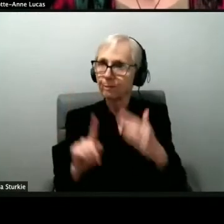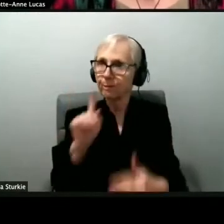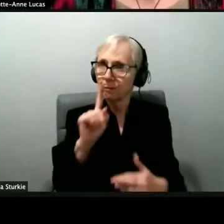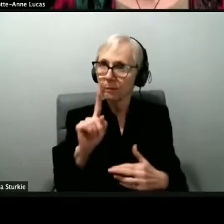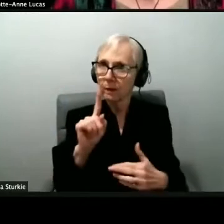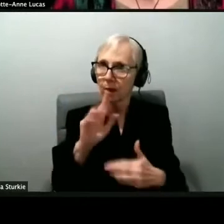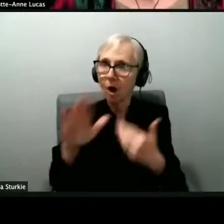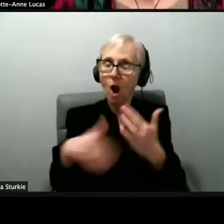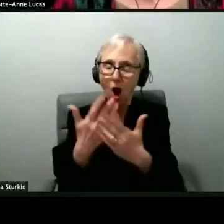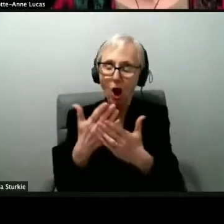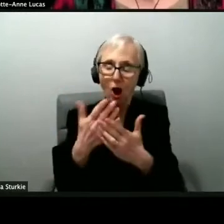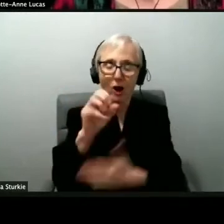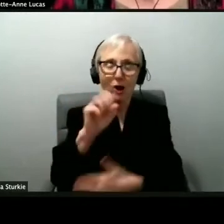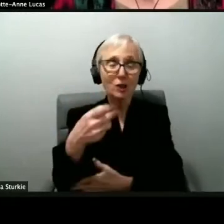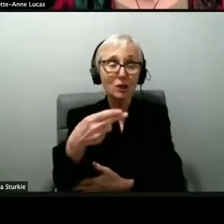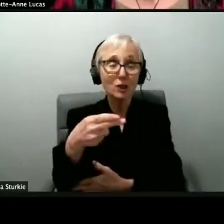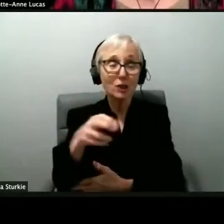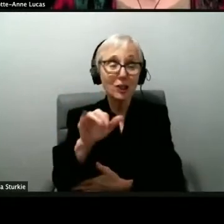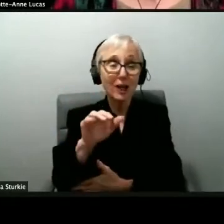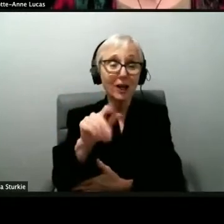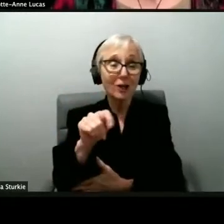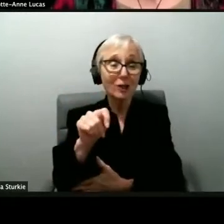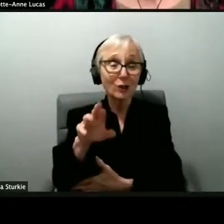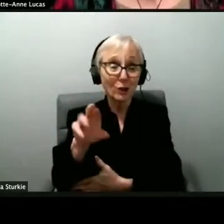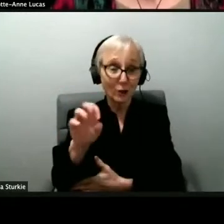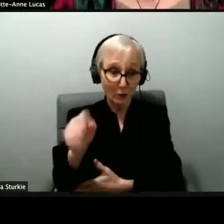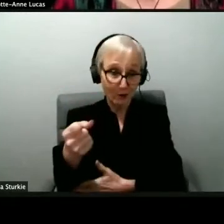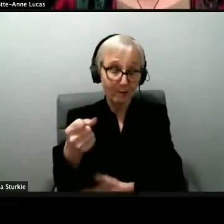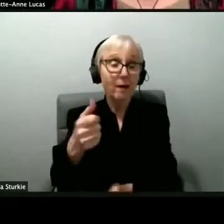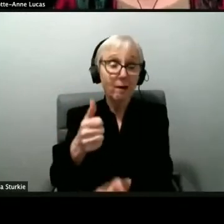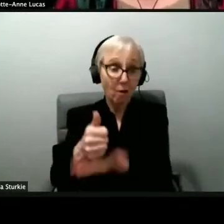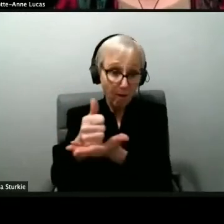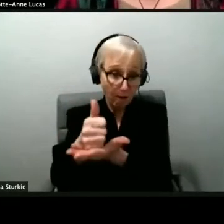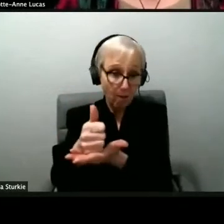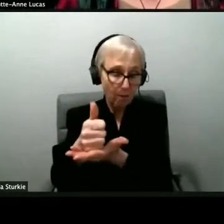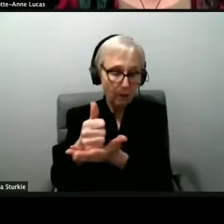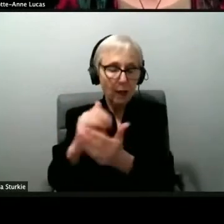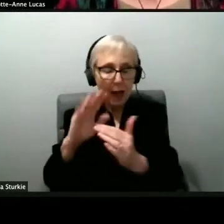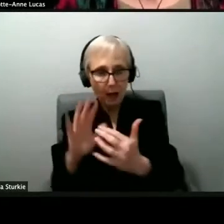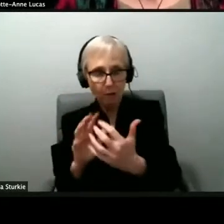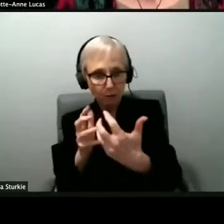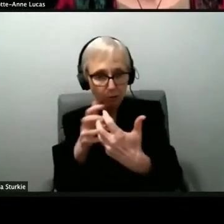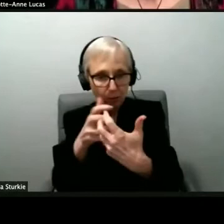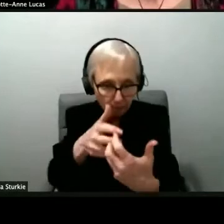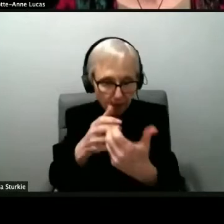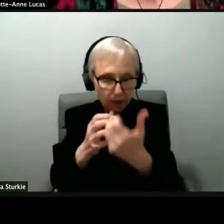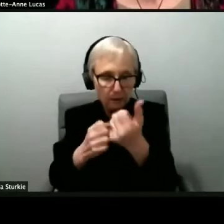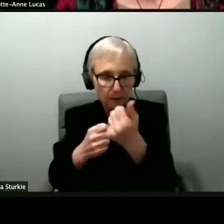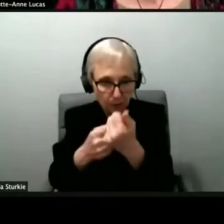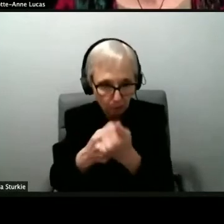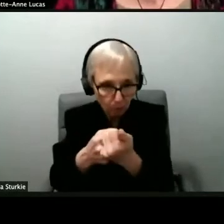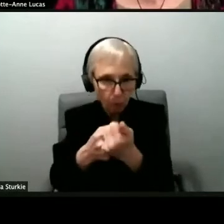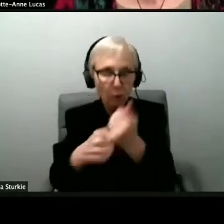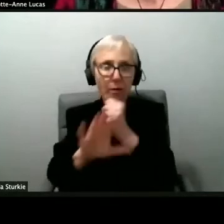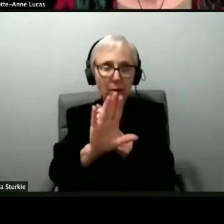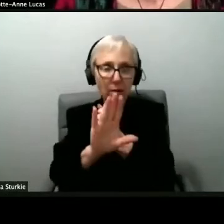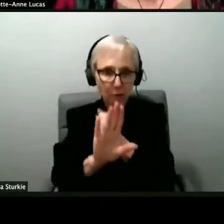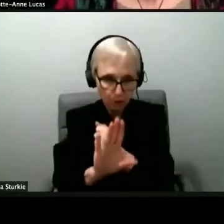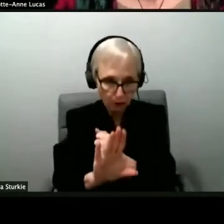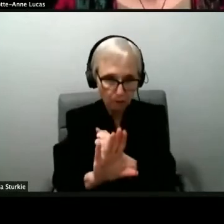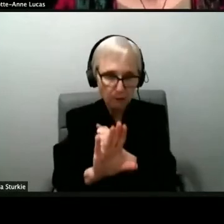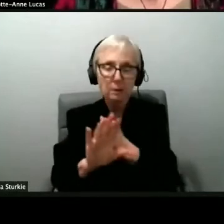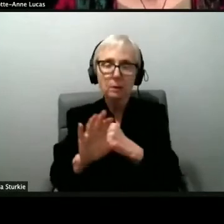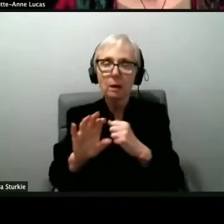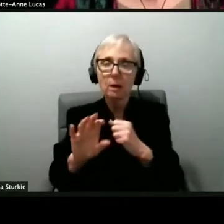all of our shelters and places that already deal with the homeless and see where we can help and actually support those things. The city has